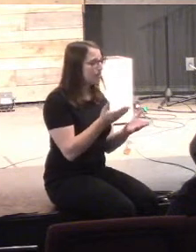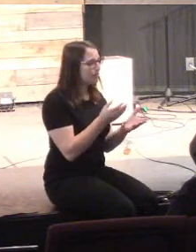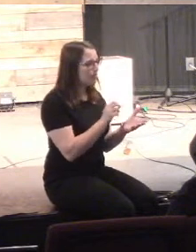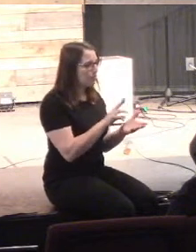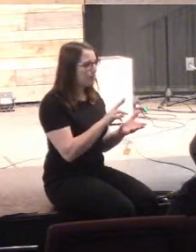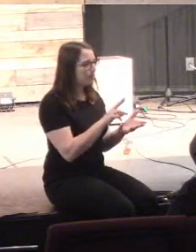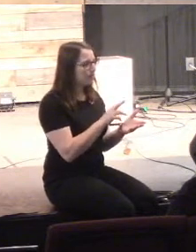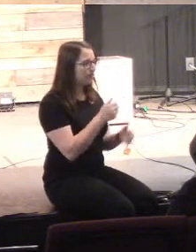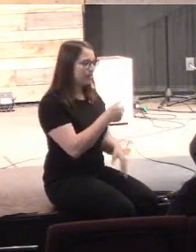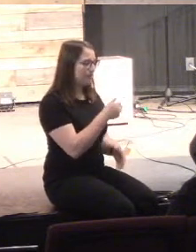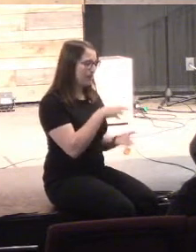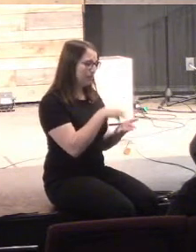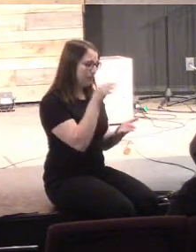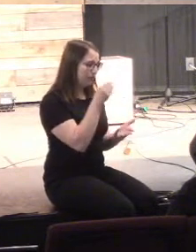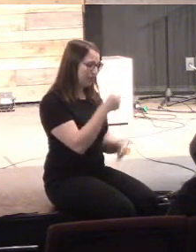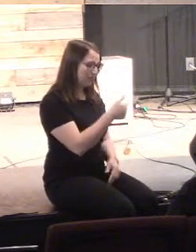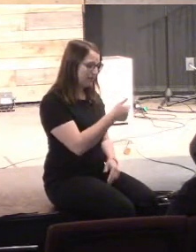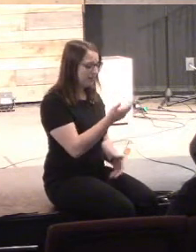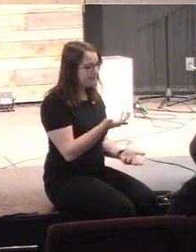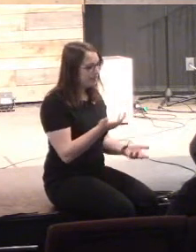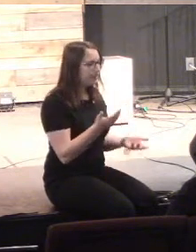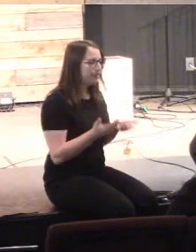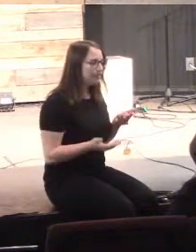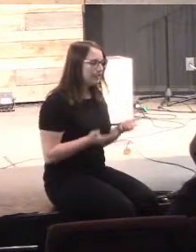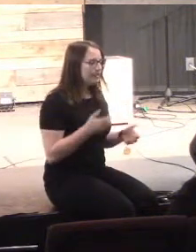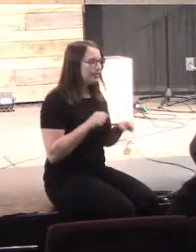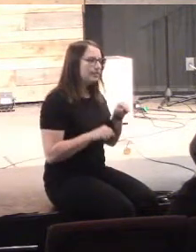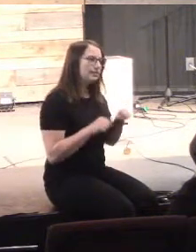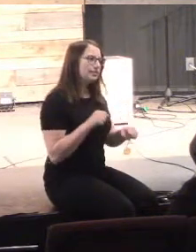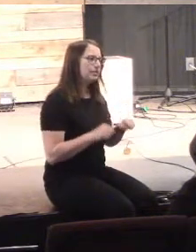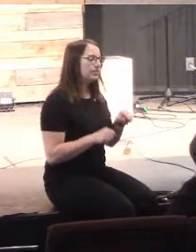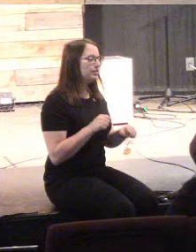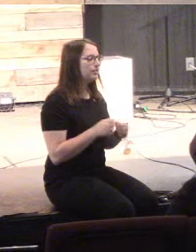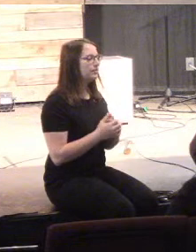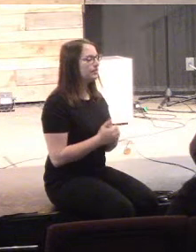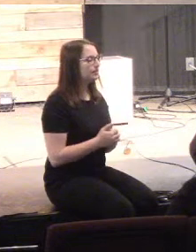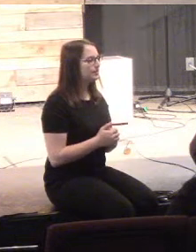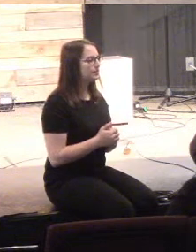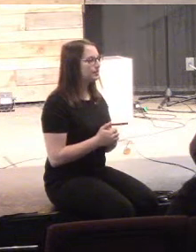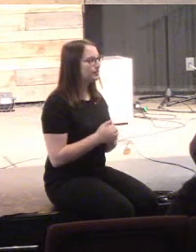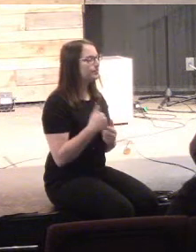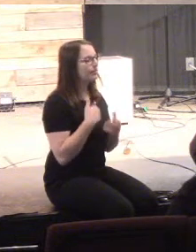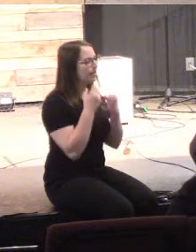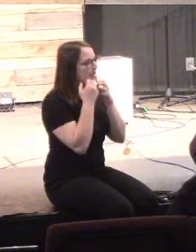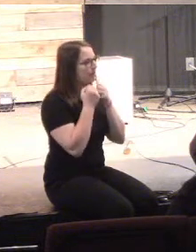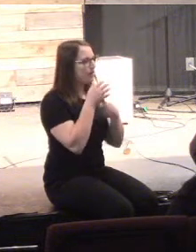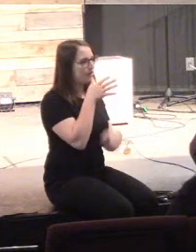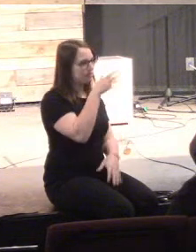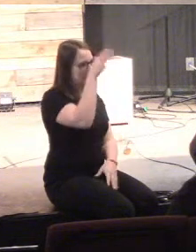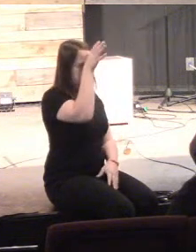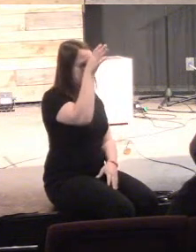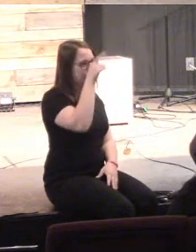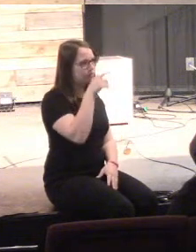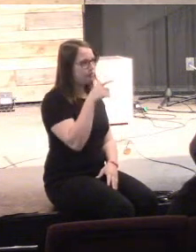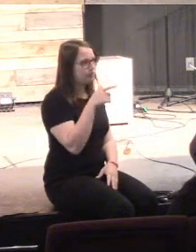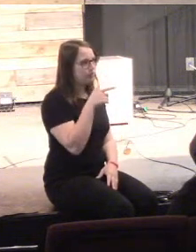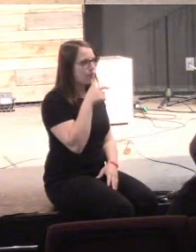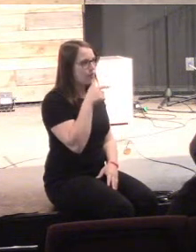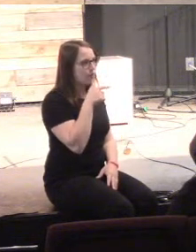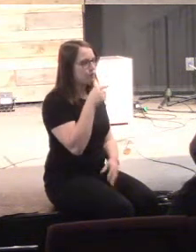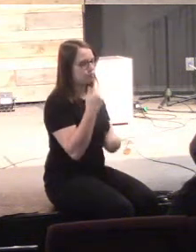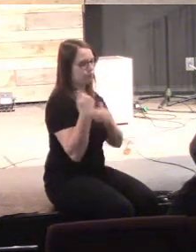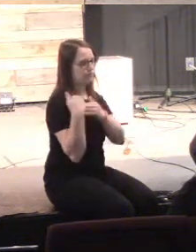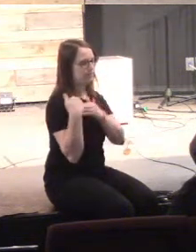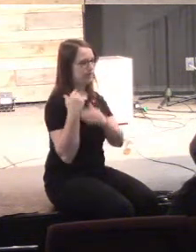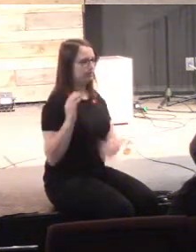it, and so I wrestle with that. And like I said, I admire parents that sometimes, you know, I need to be more like that. Say,